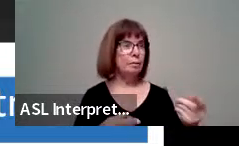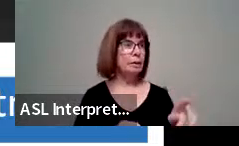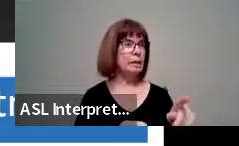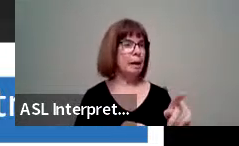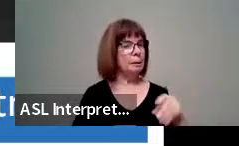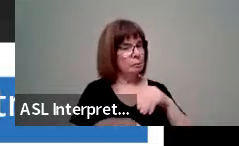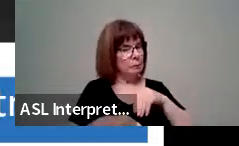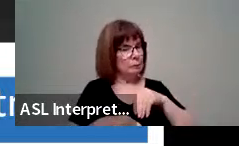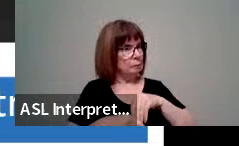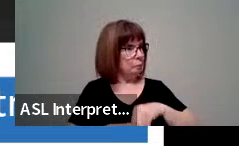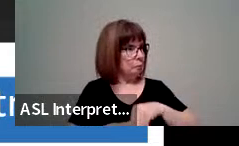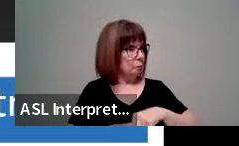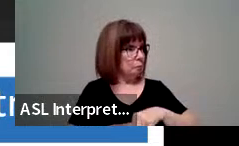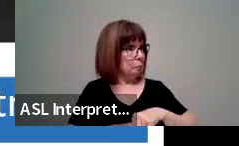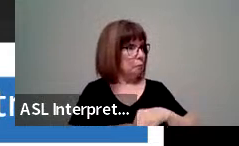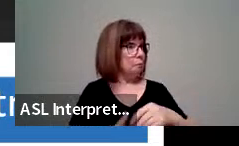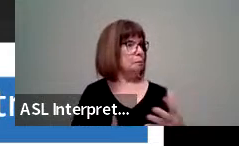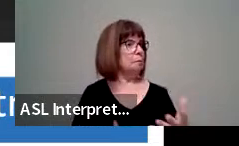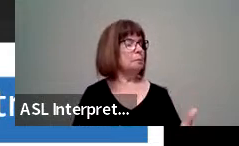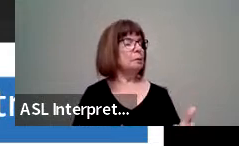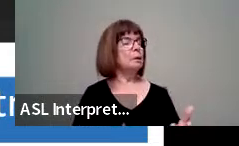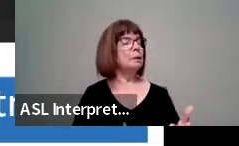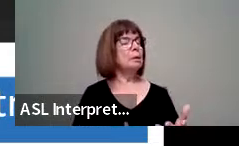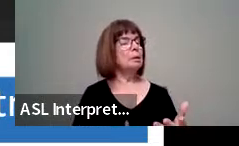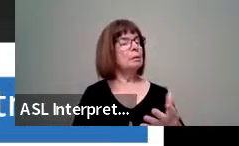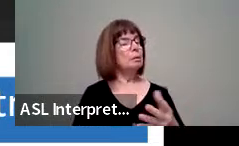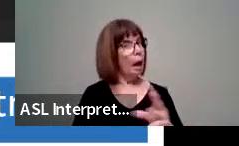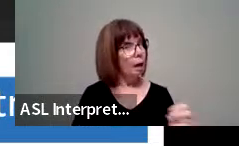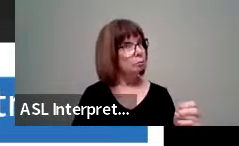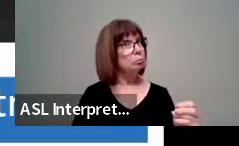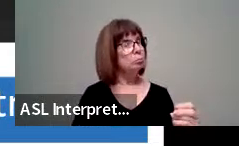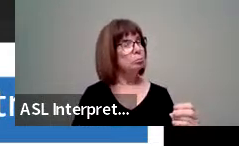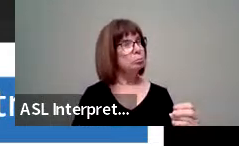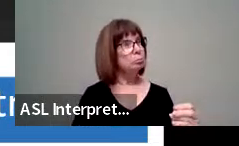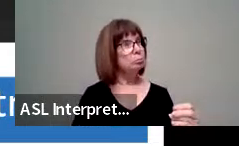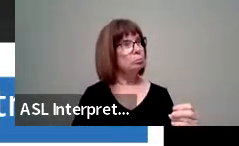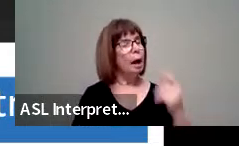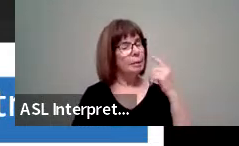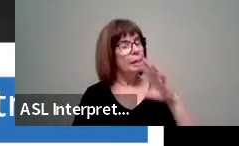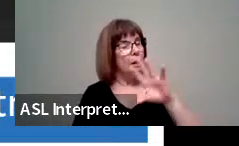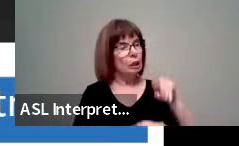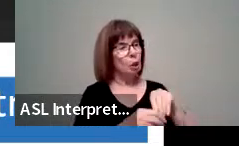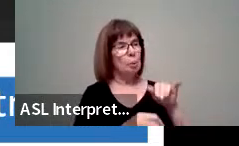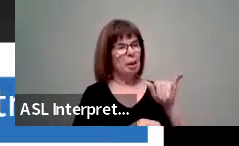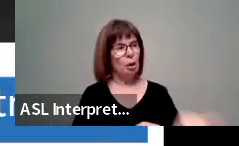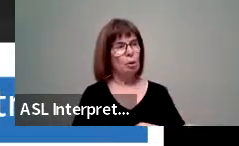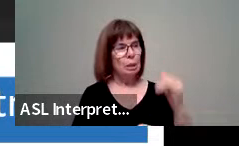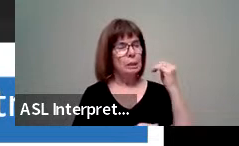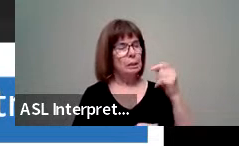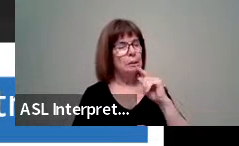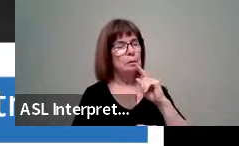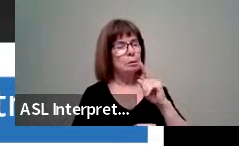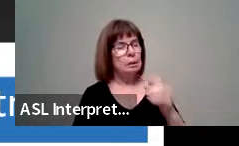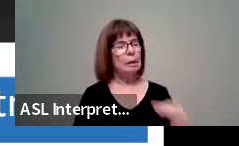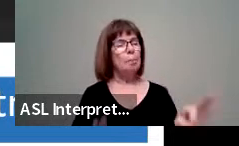internally as well, but and I think incorporating those ideas is really important.